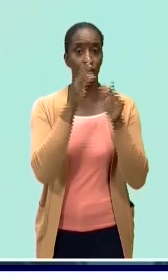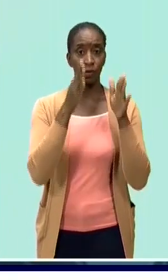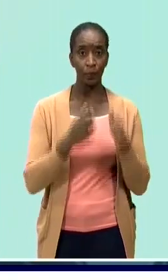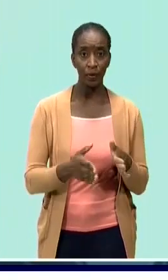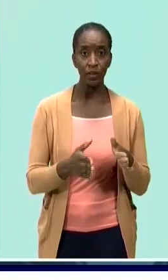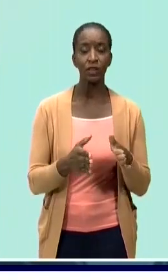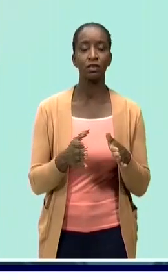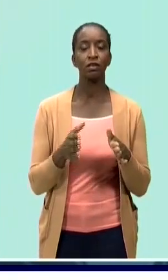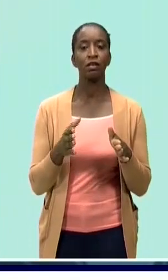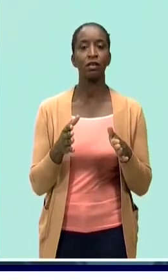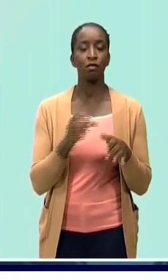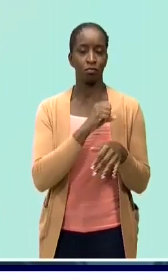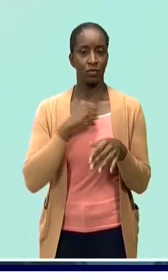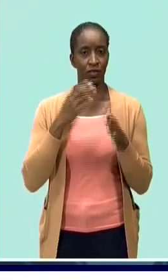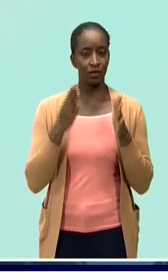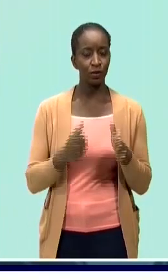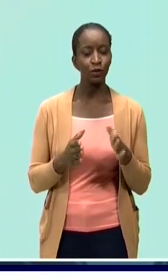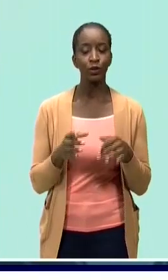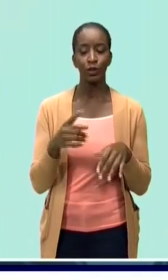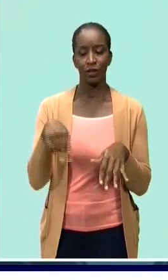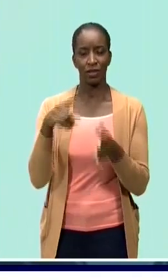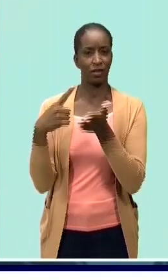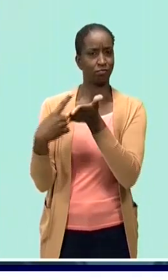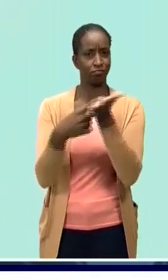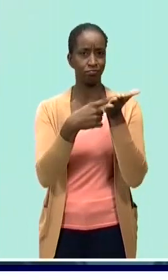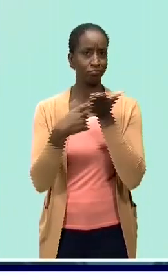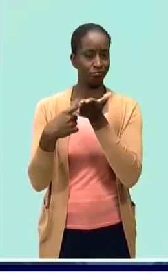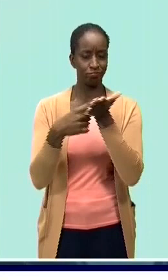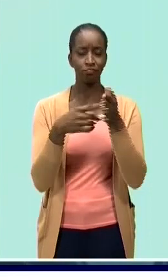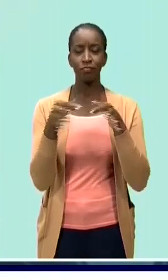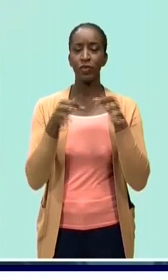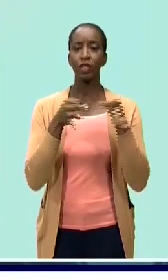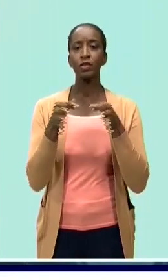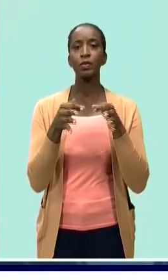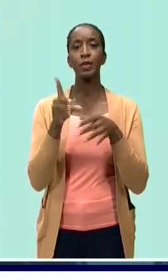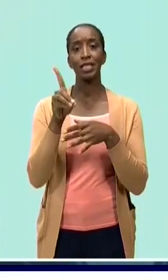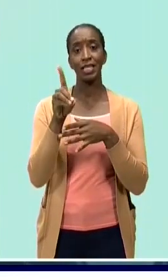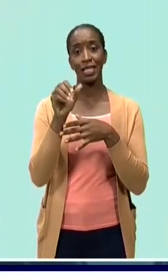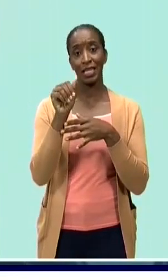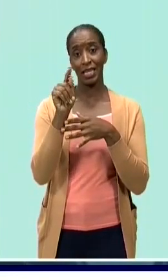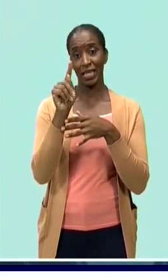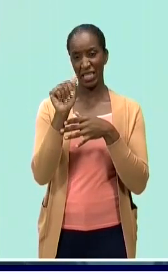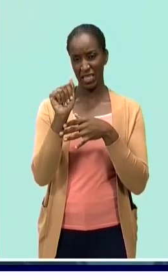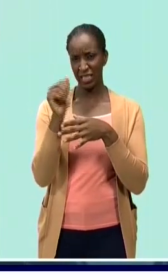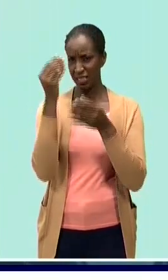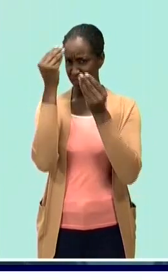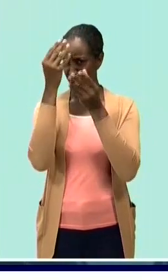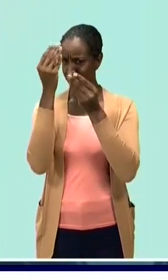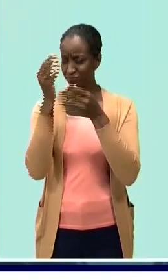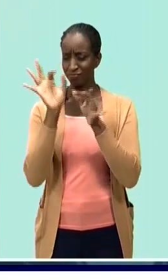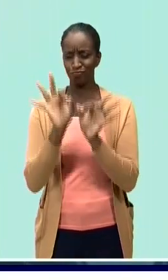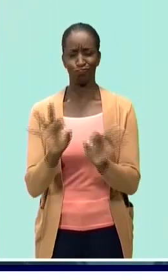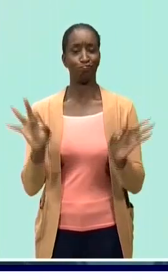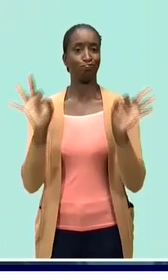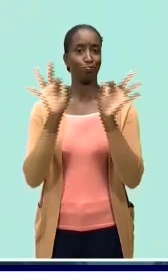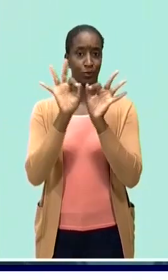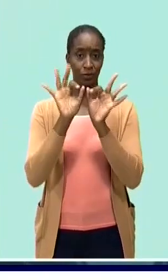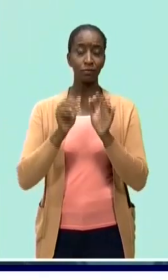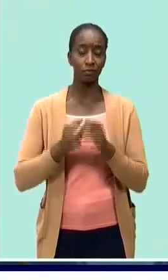committee of Parliament on the data protection bill. She says data in this digital age has value like it never had